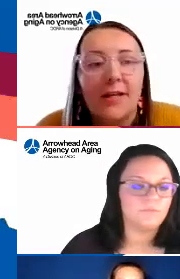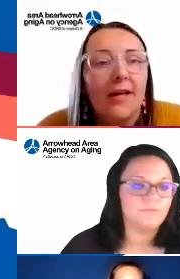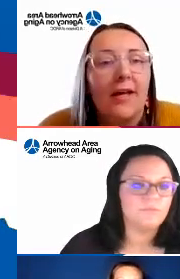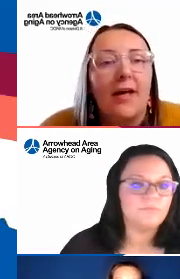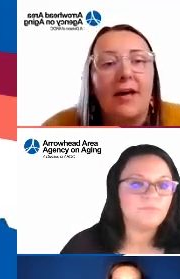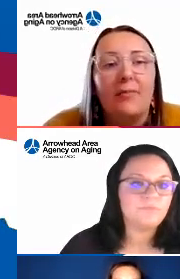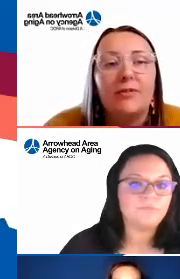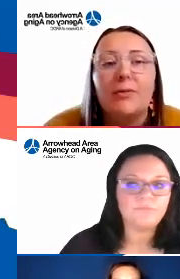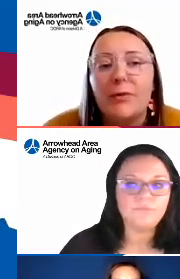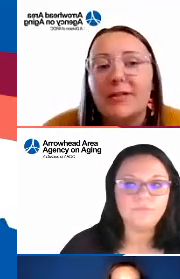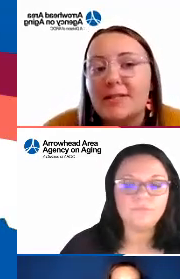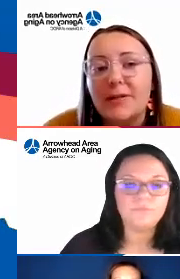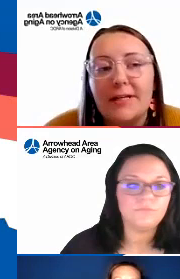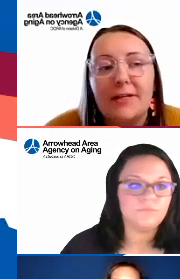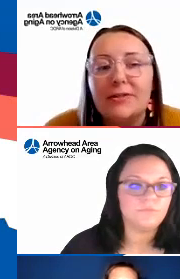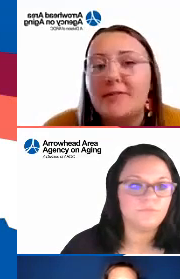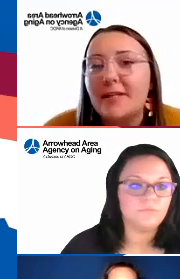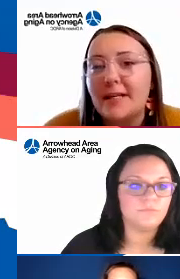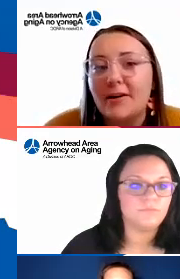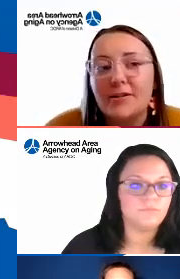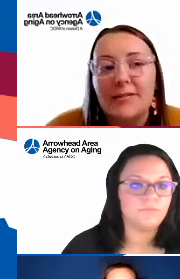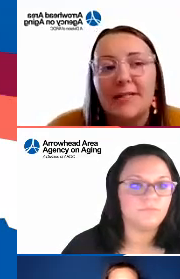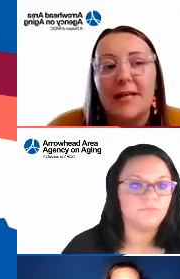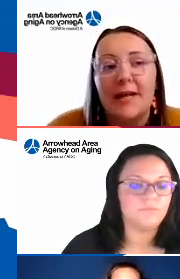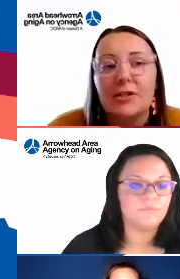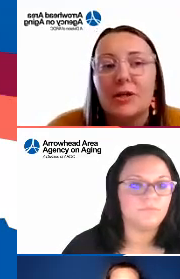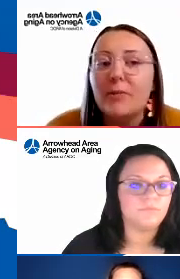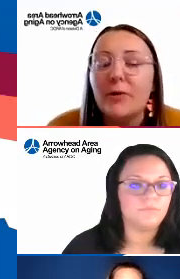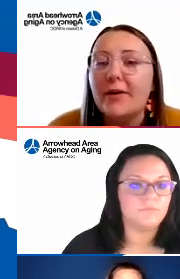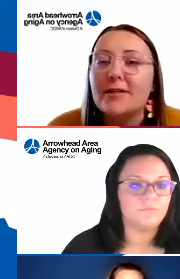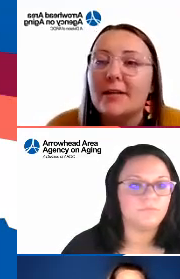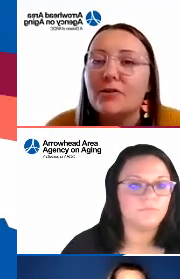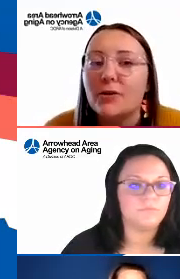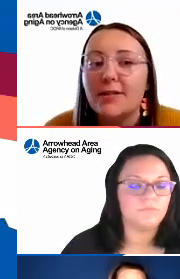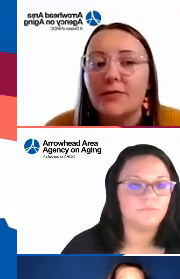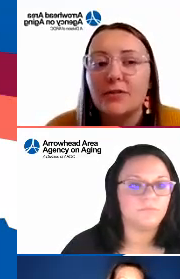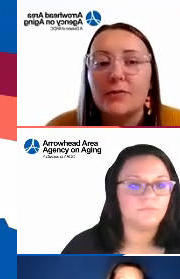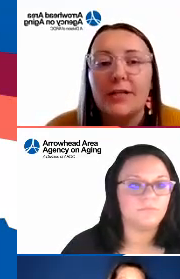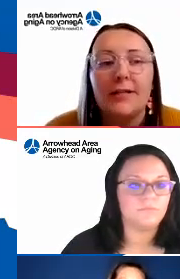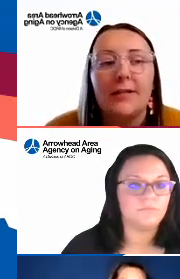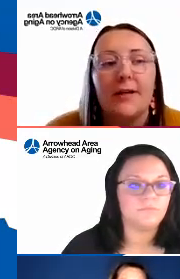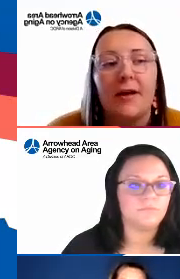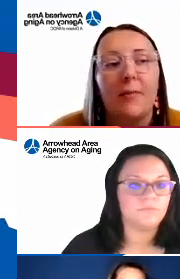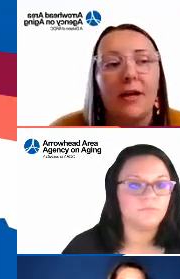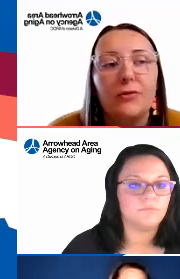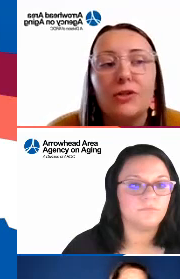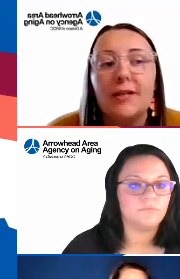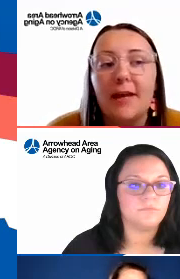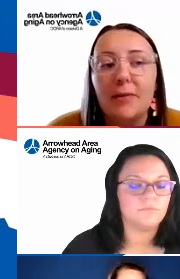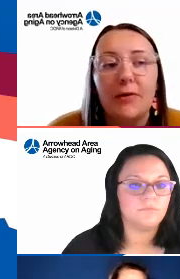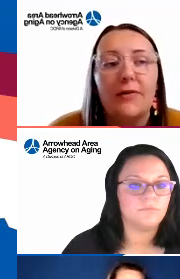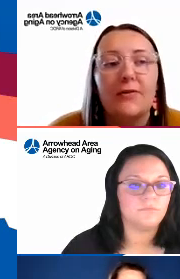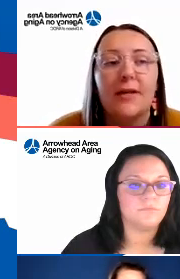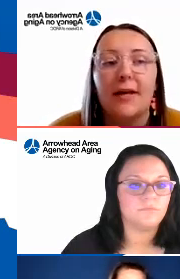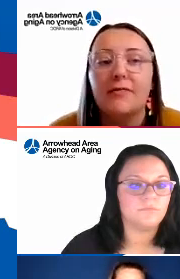Aging. To promote accessibility and inclusivity in our space today, I'm going to share my pronouns and give a short self-description. I use she,